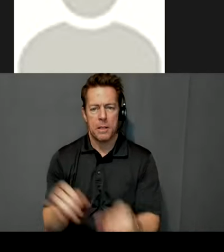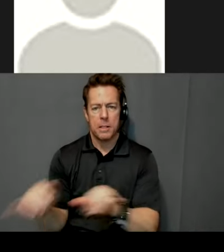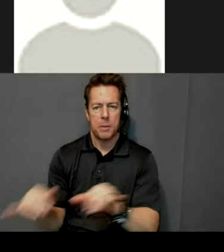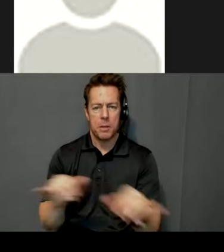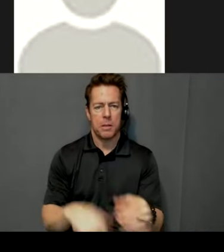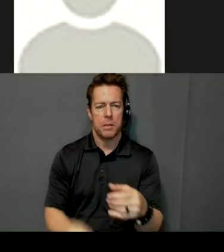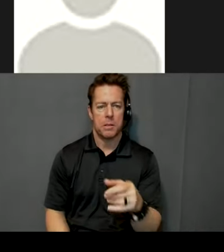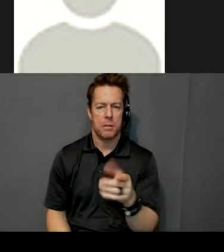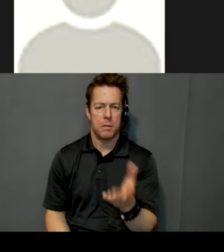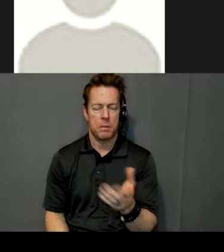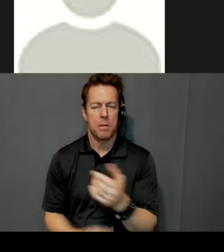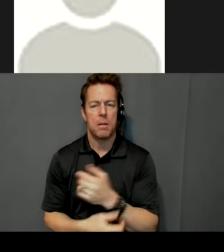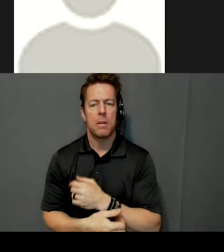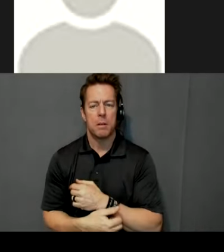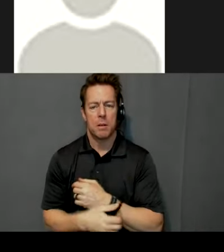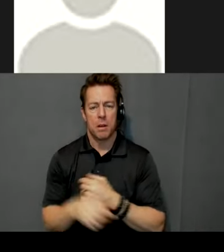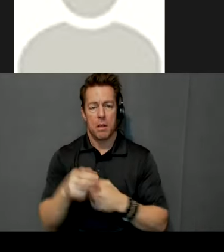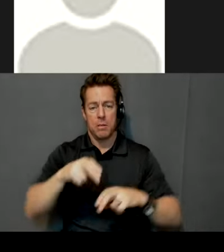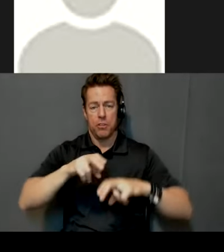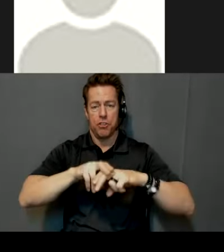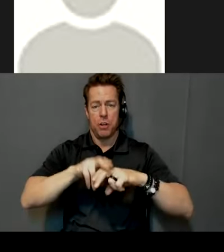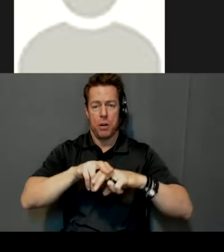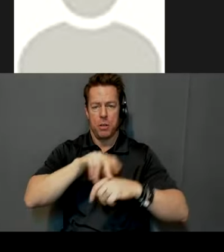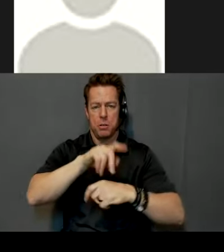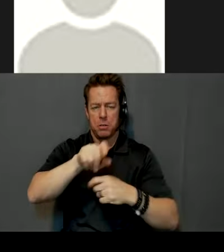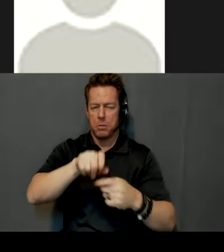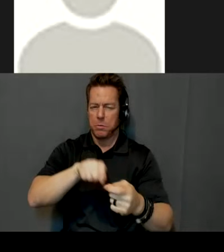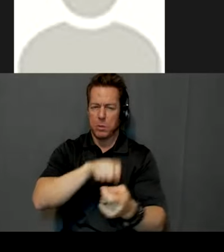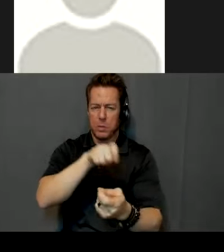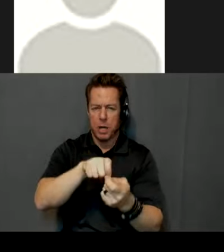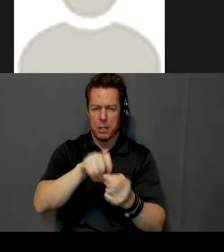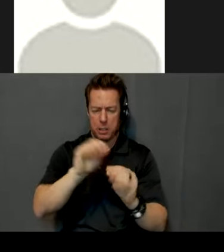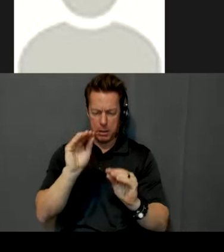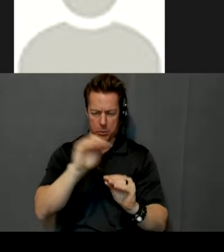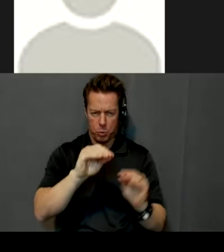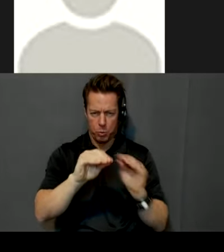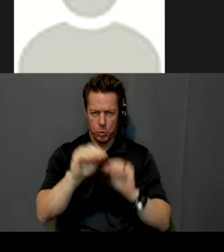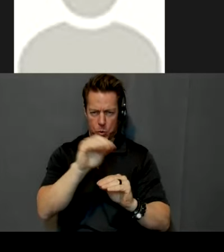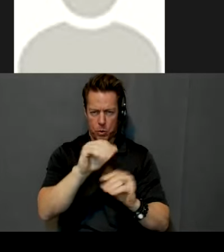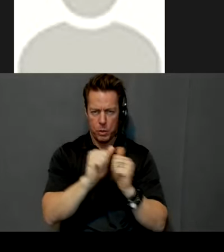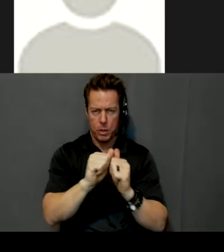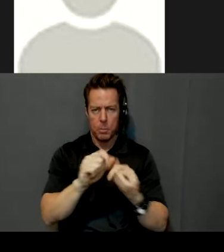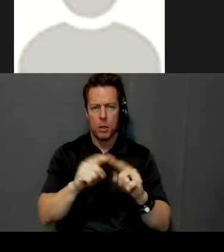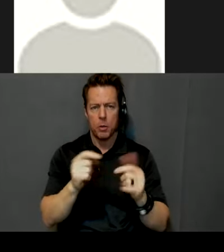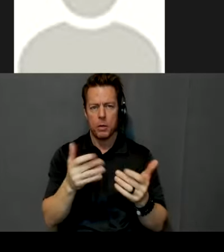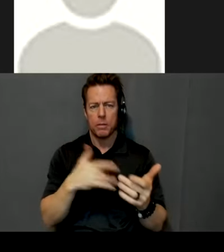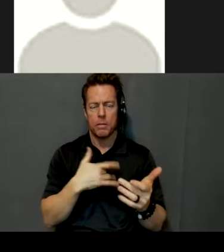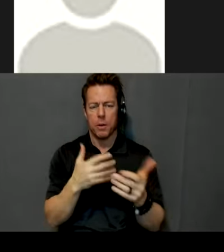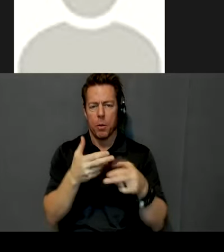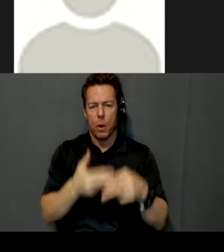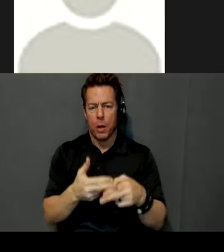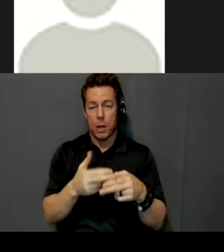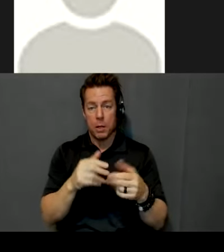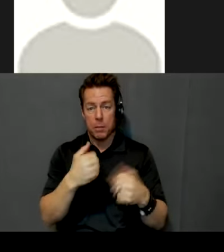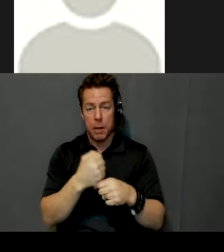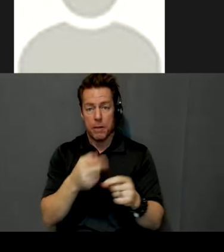similarly, this chair is so precisely pieced together, yet you can feel the weight of it, although it's made out of